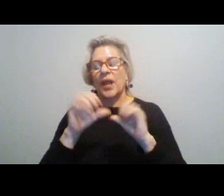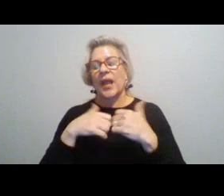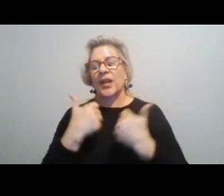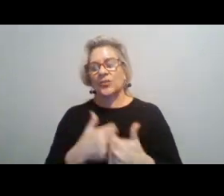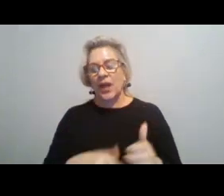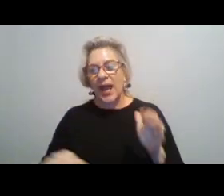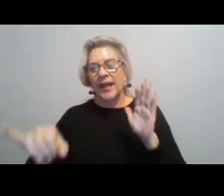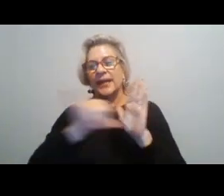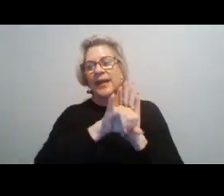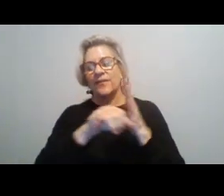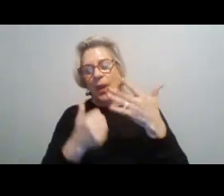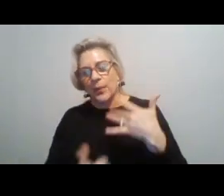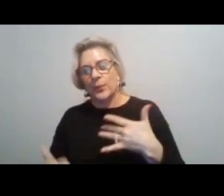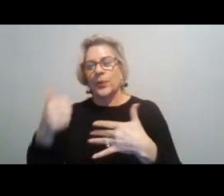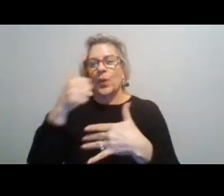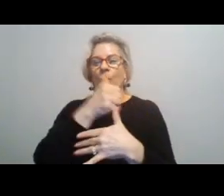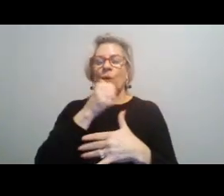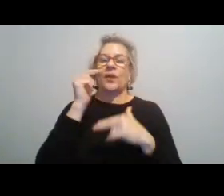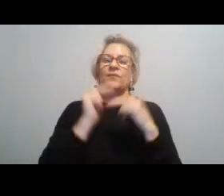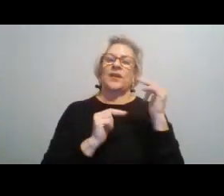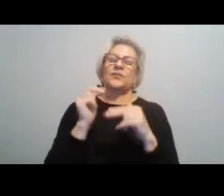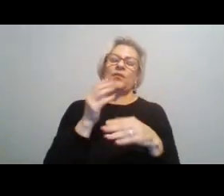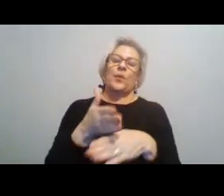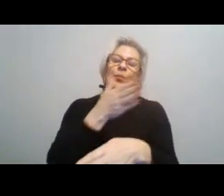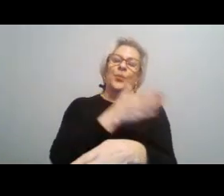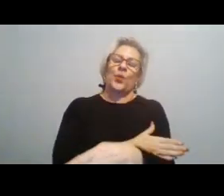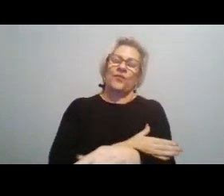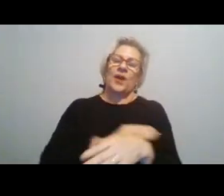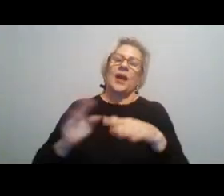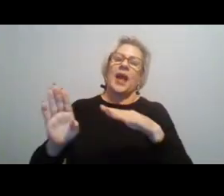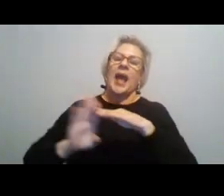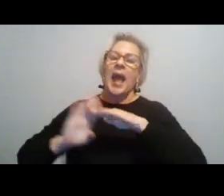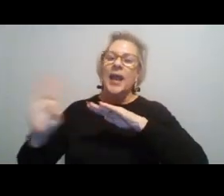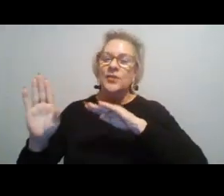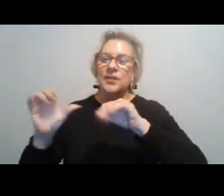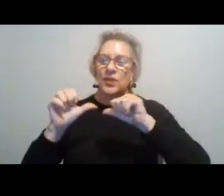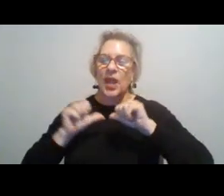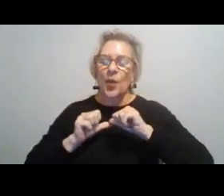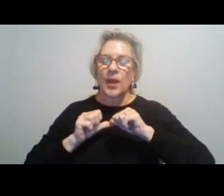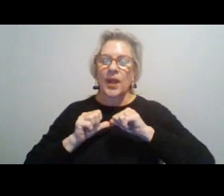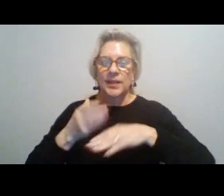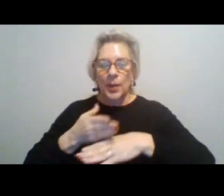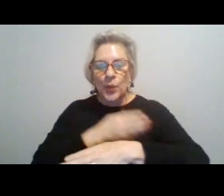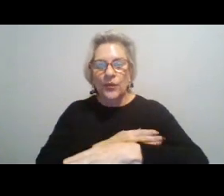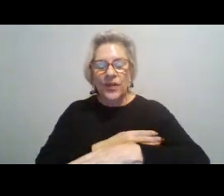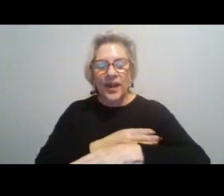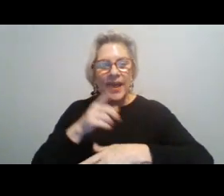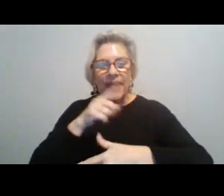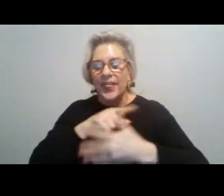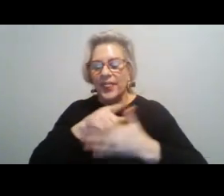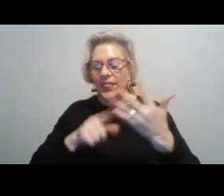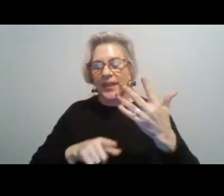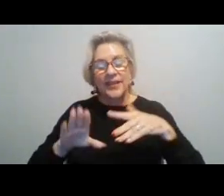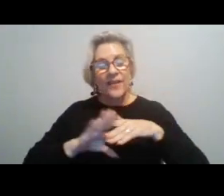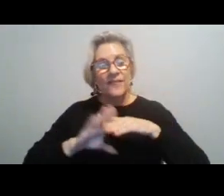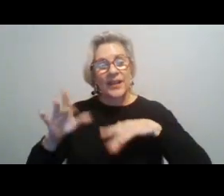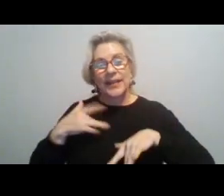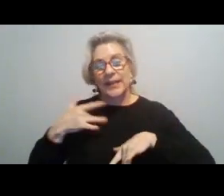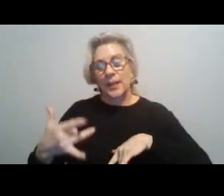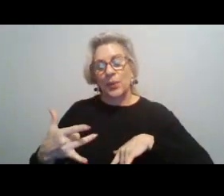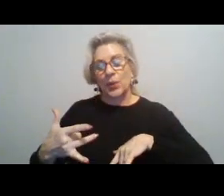and prioritize construction of improvements in key evacuation corridors. These evacuation facilities are